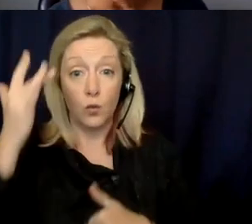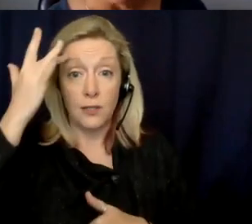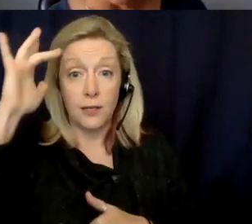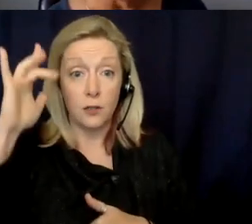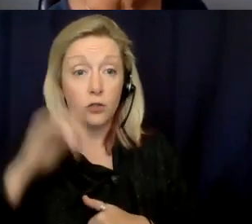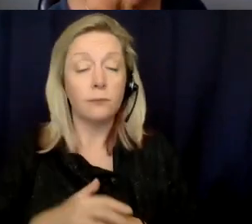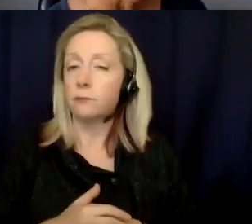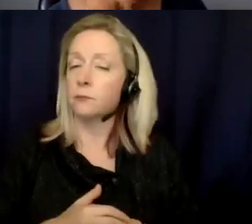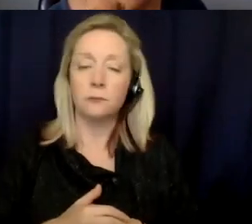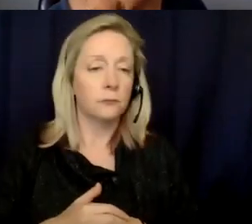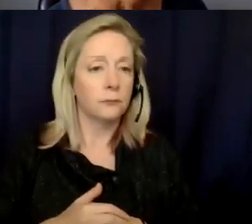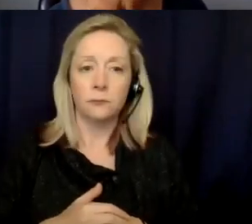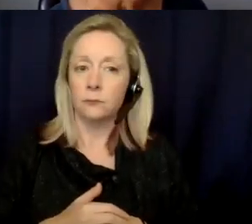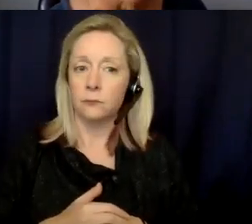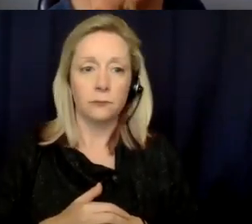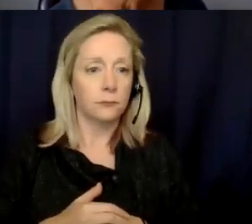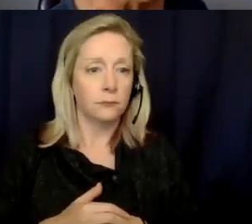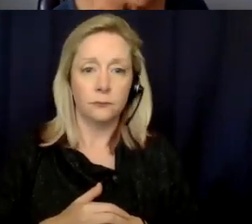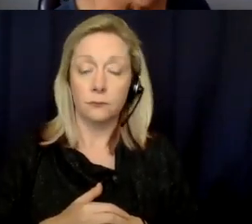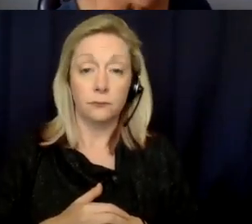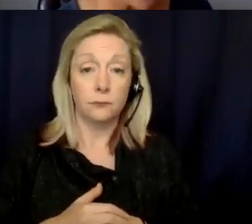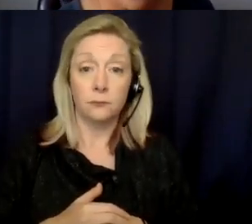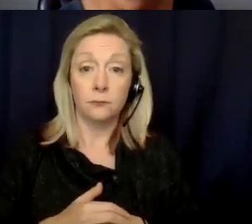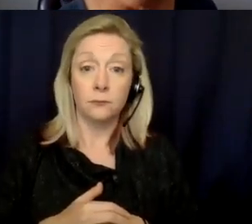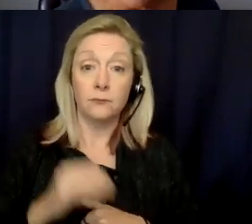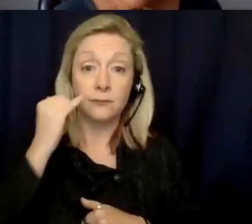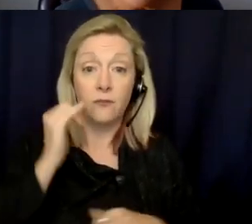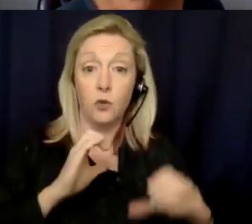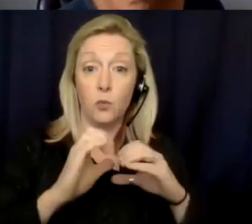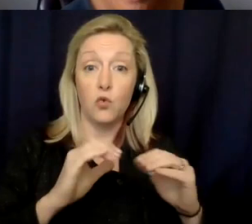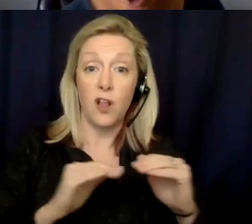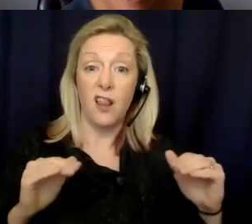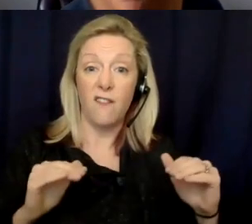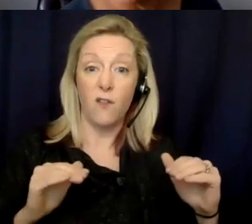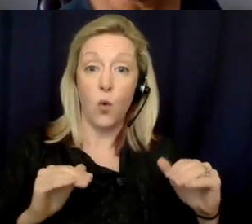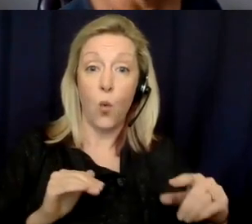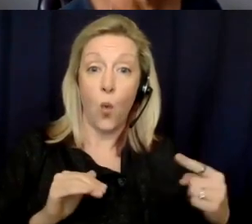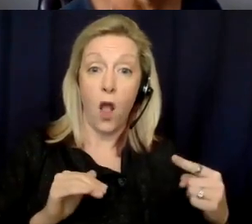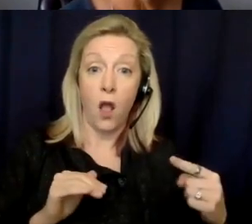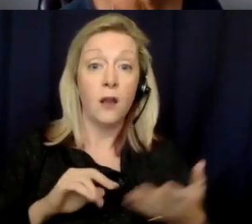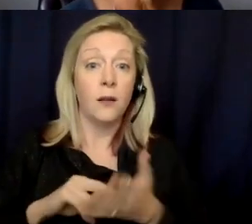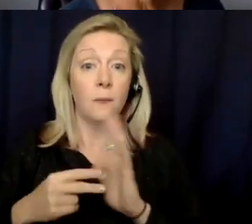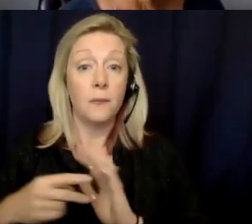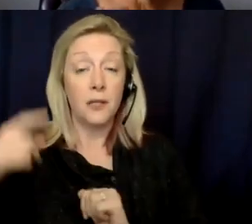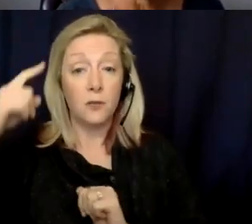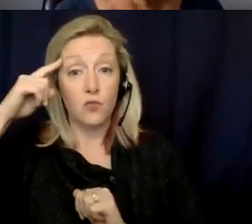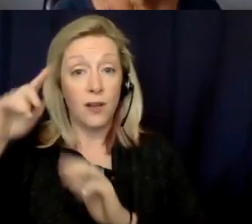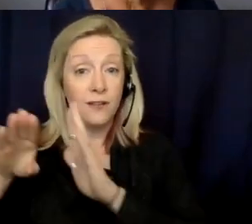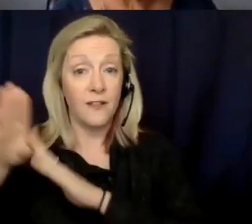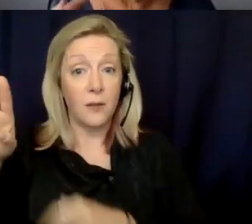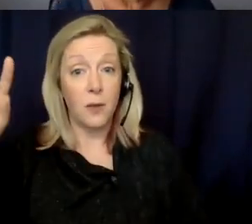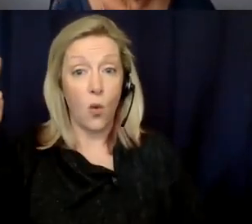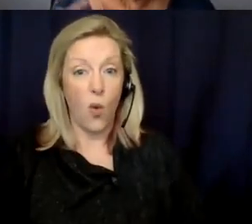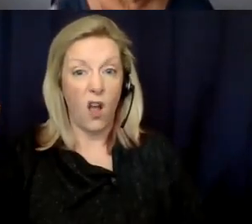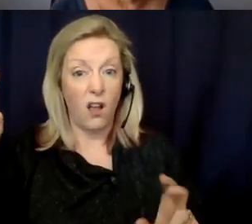necessarily mean that their brain is developed only at that level. So I want to caution you that just because their